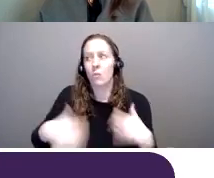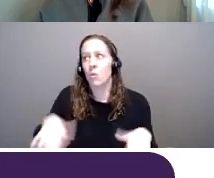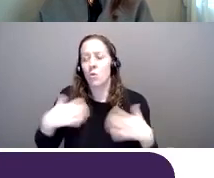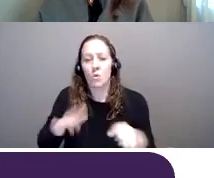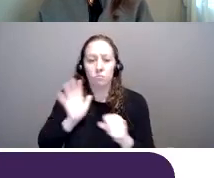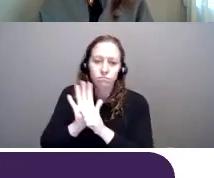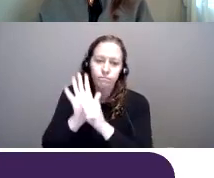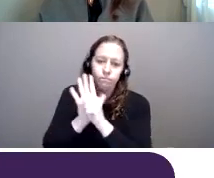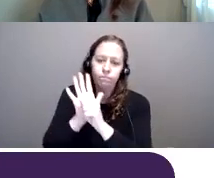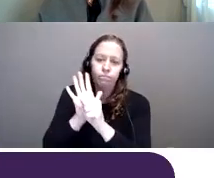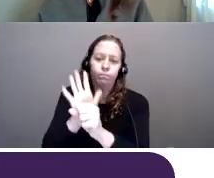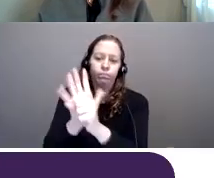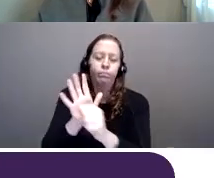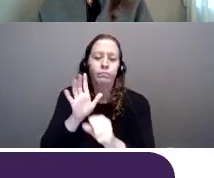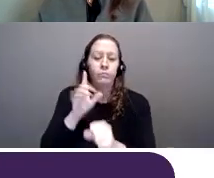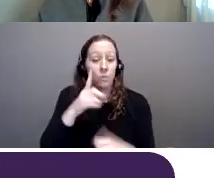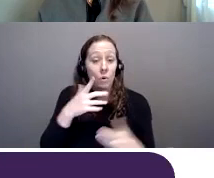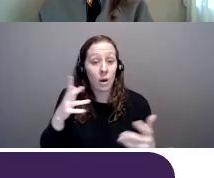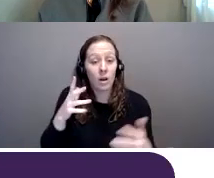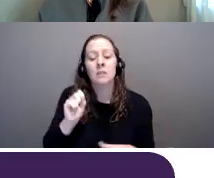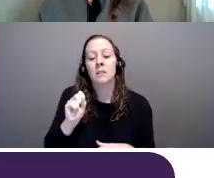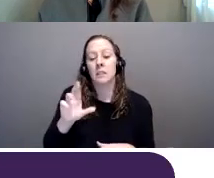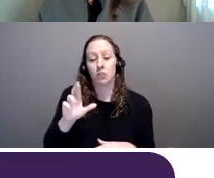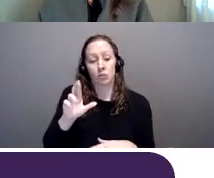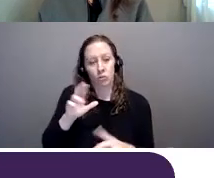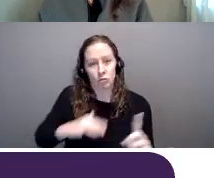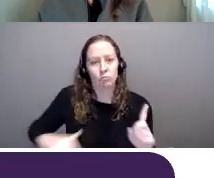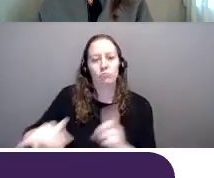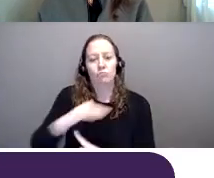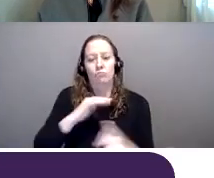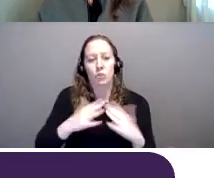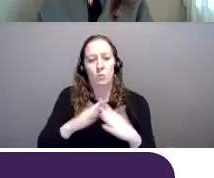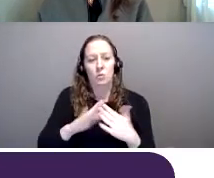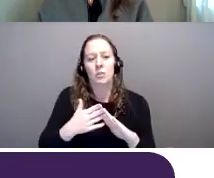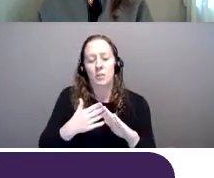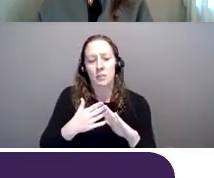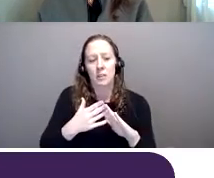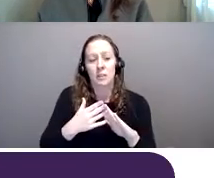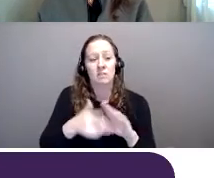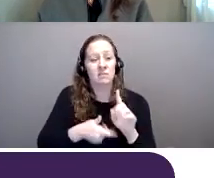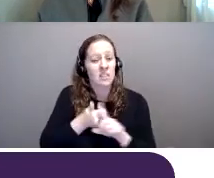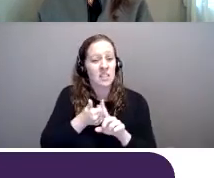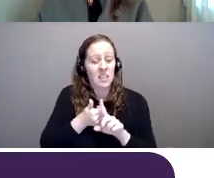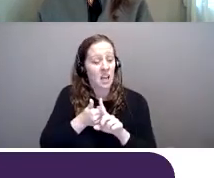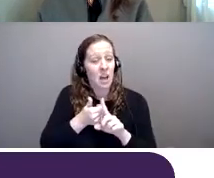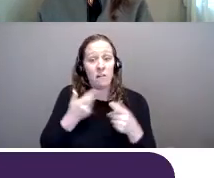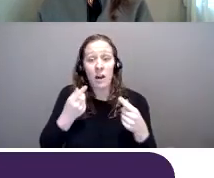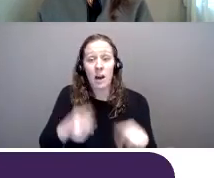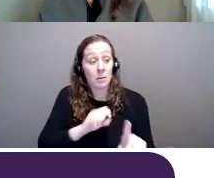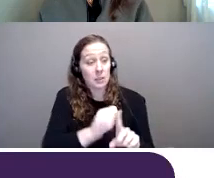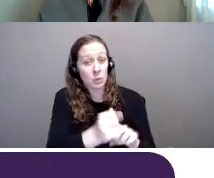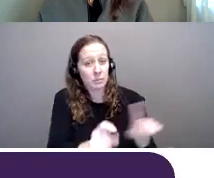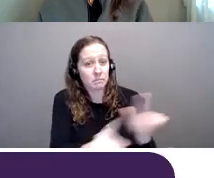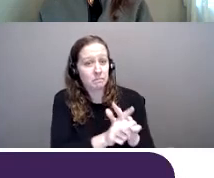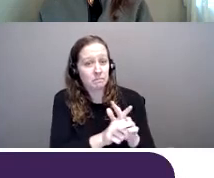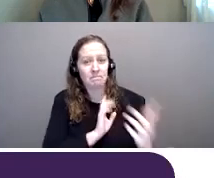advocate for seniors within our community. Tammy has intervened in situations to ensure the safety